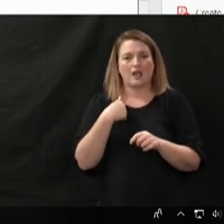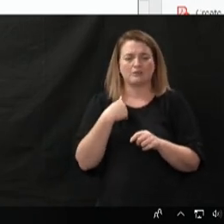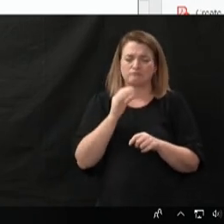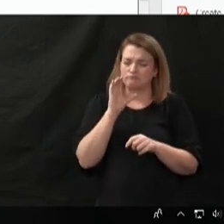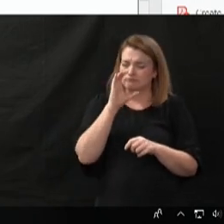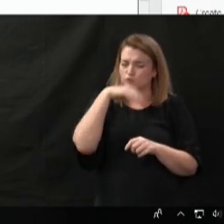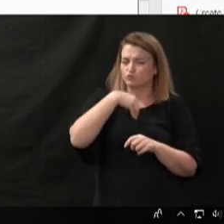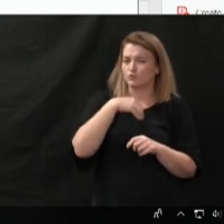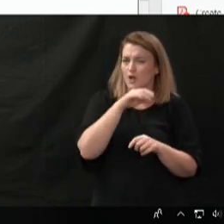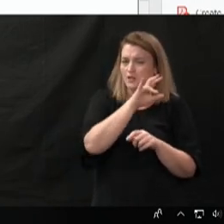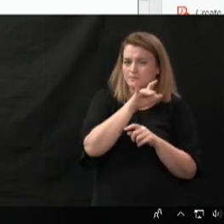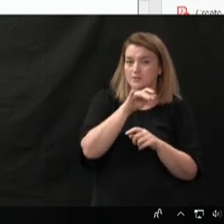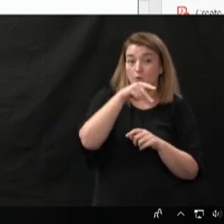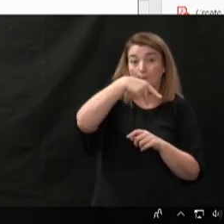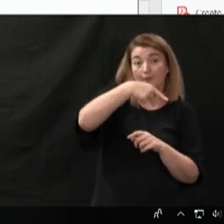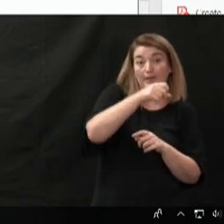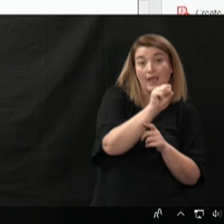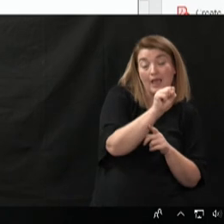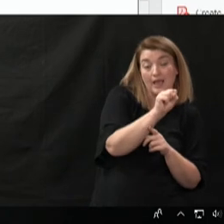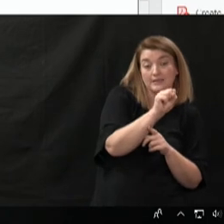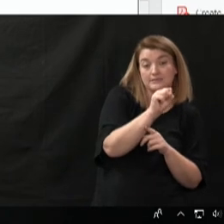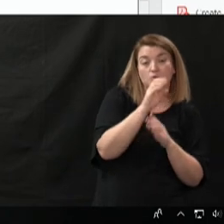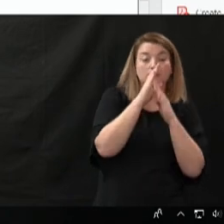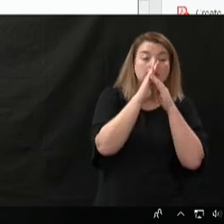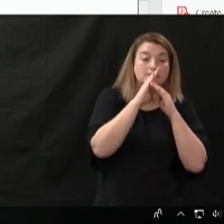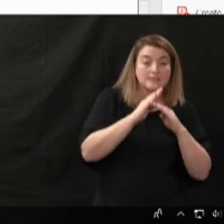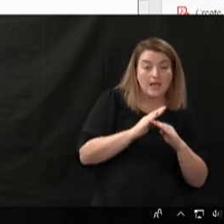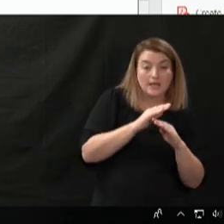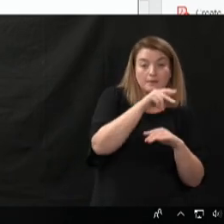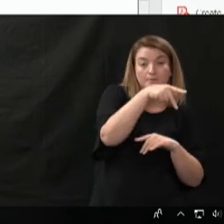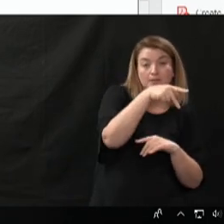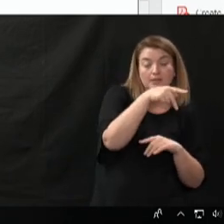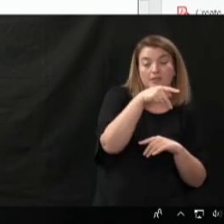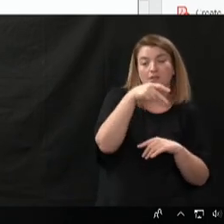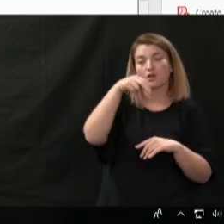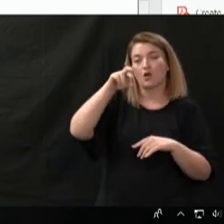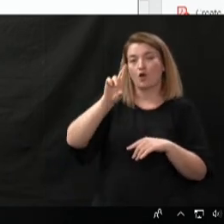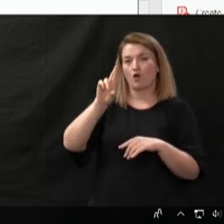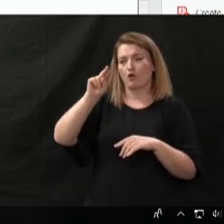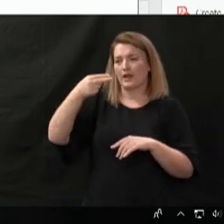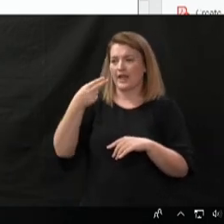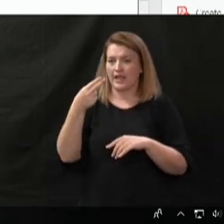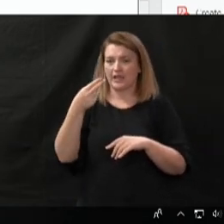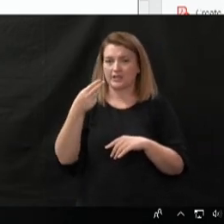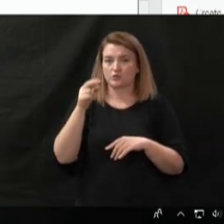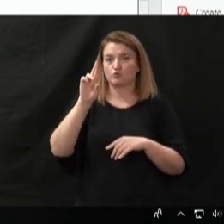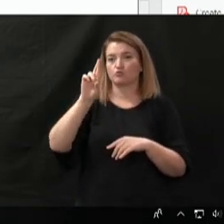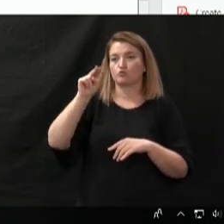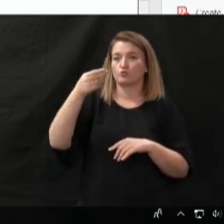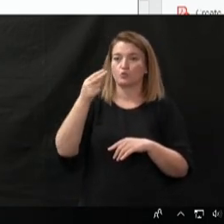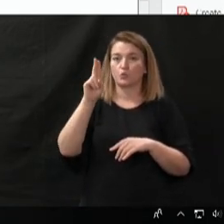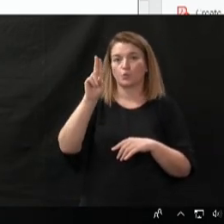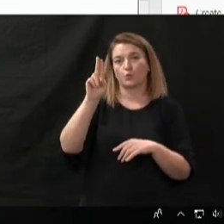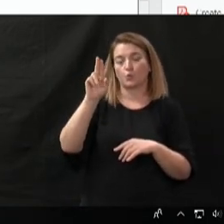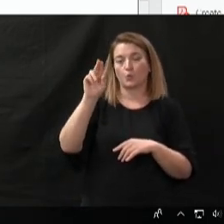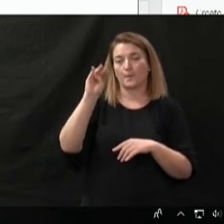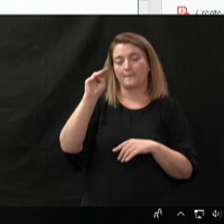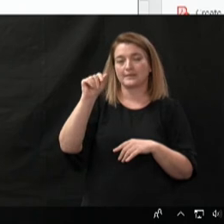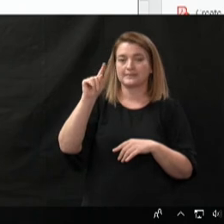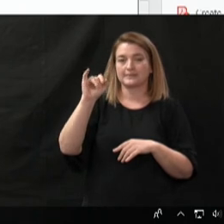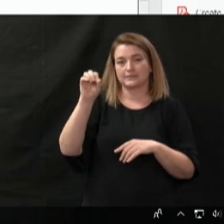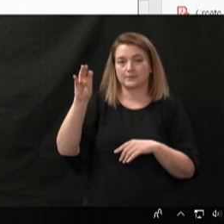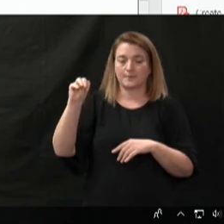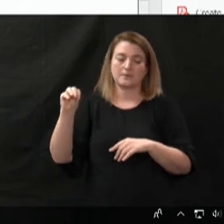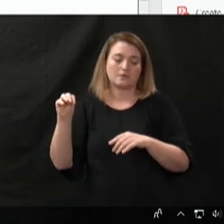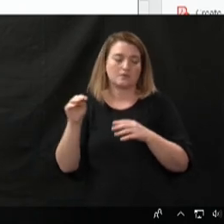PS at the beginning with a silent P, RH, rheumatism, PH, PT